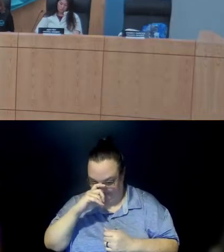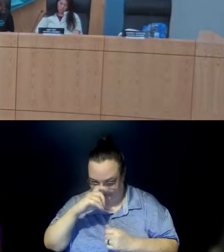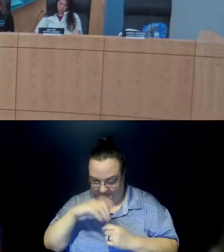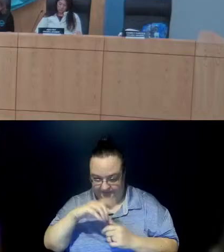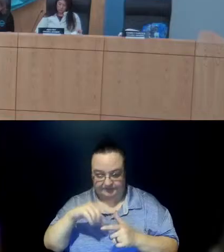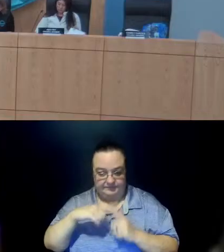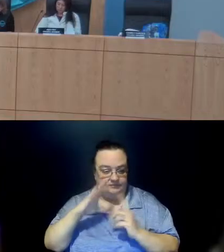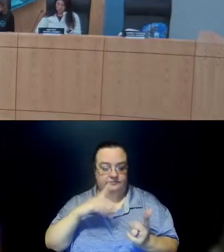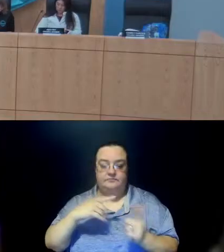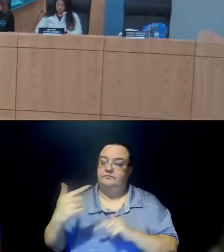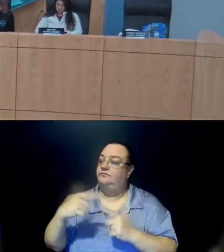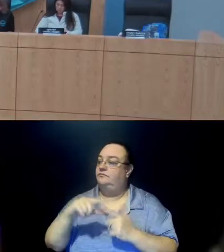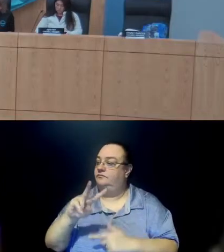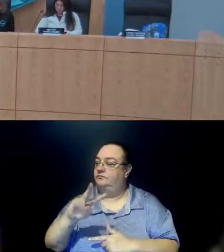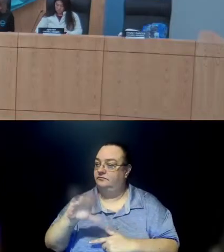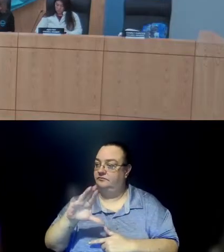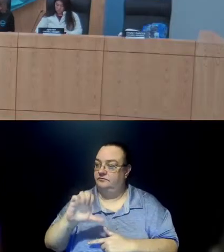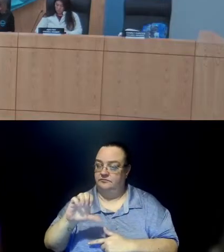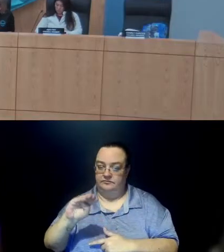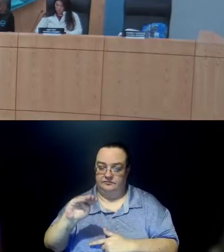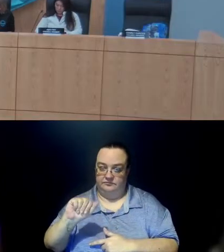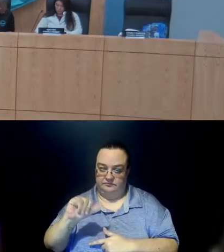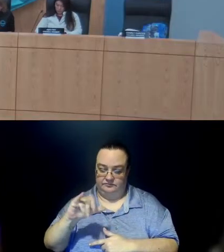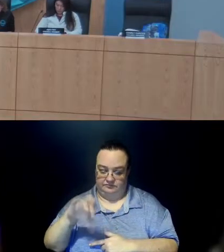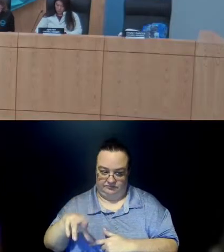mayor. I have